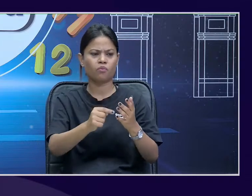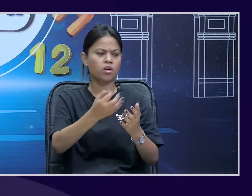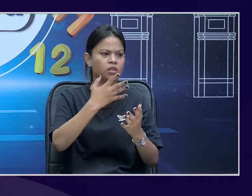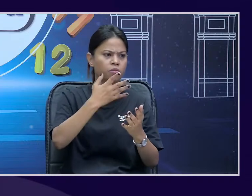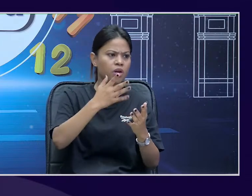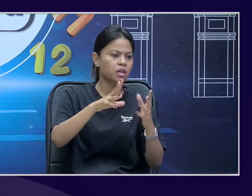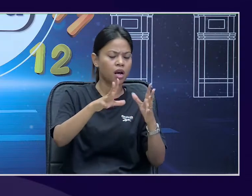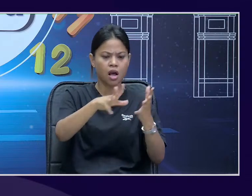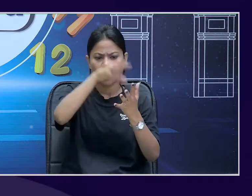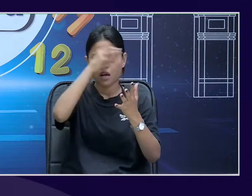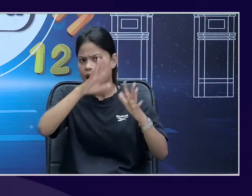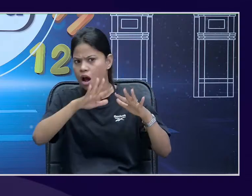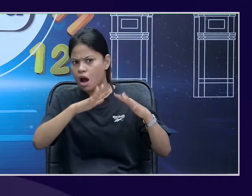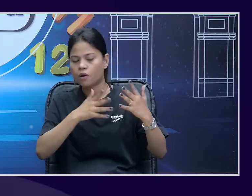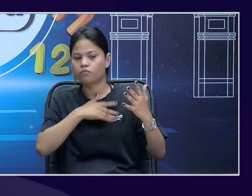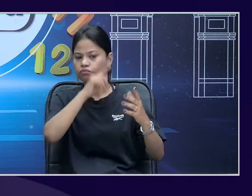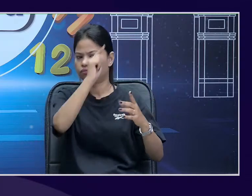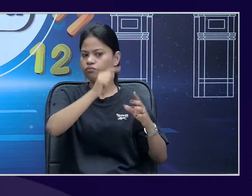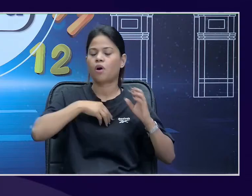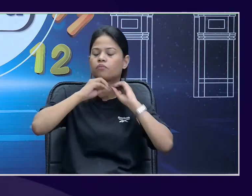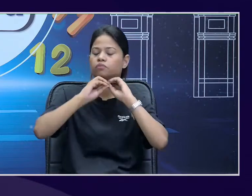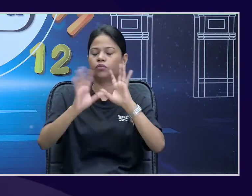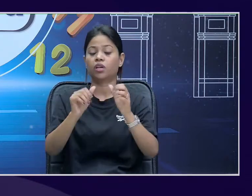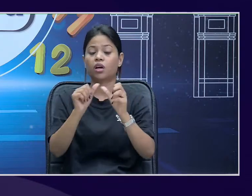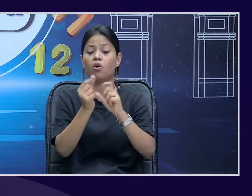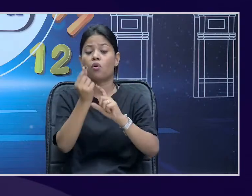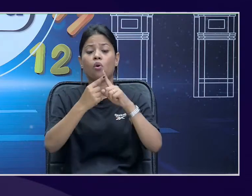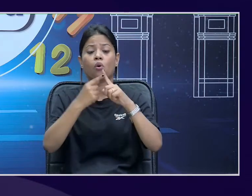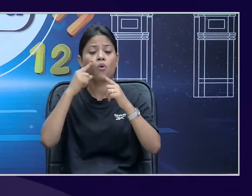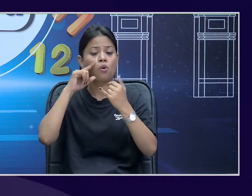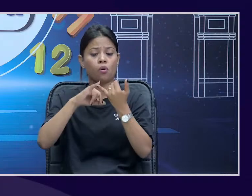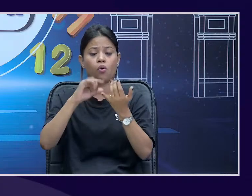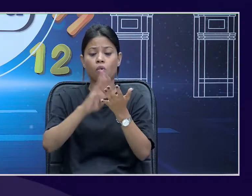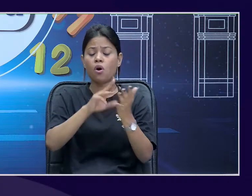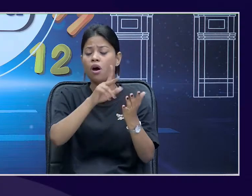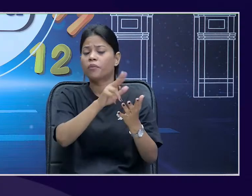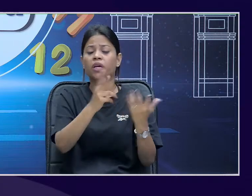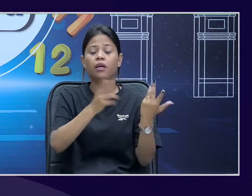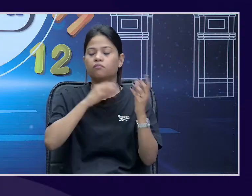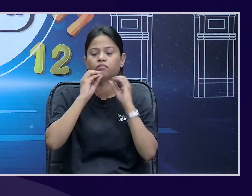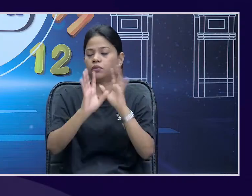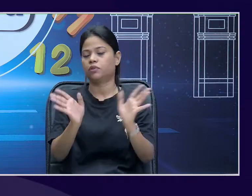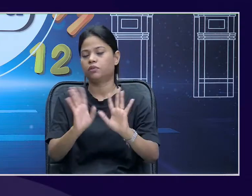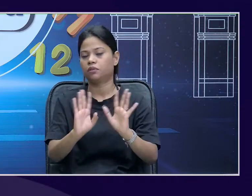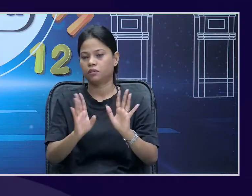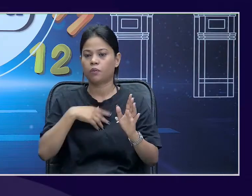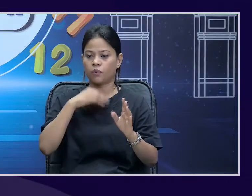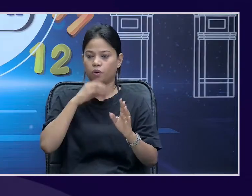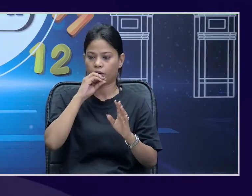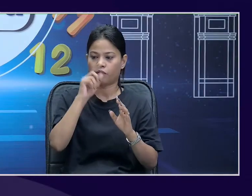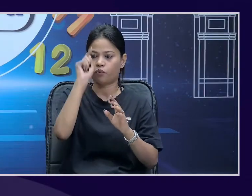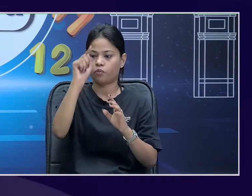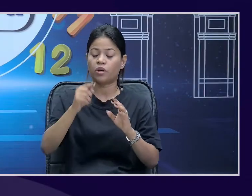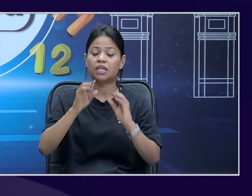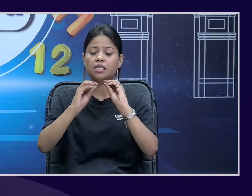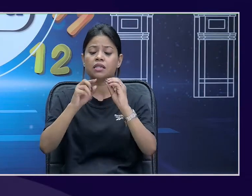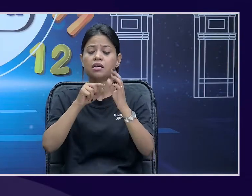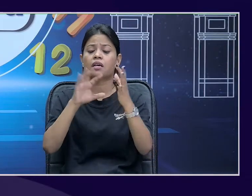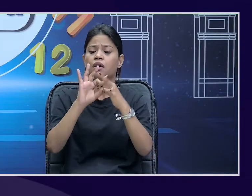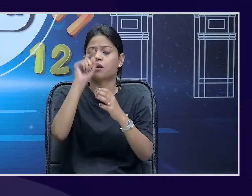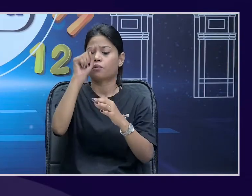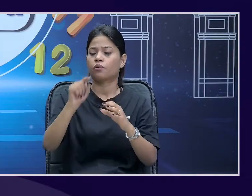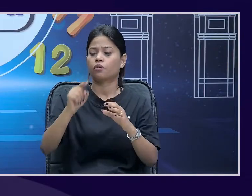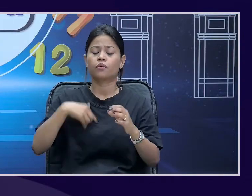their own world. Now, our world is very much real. I have to take a class. I have to focus. You are there to guide